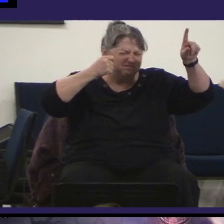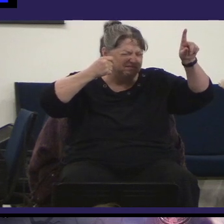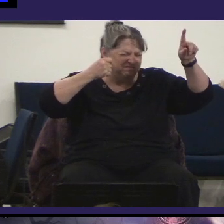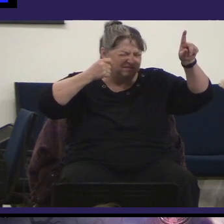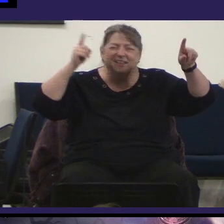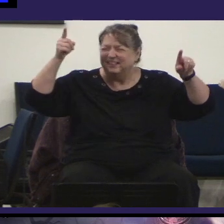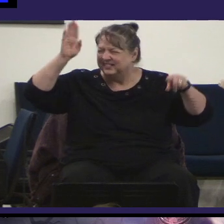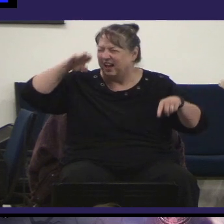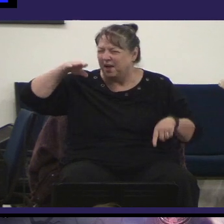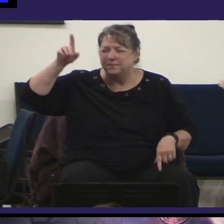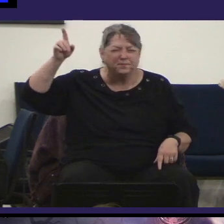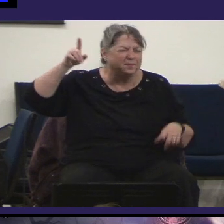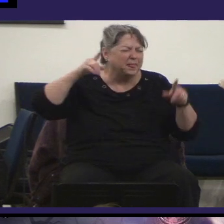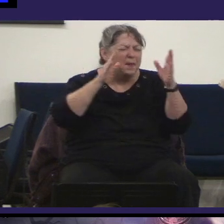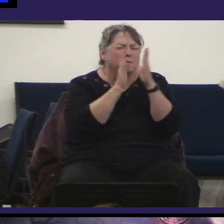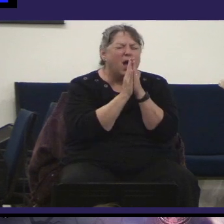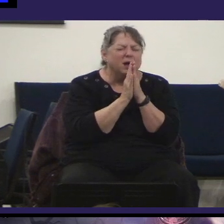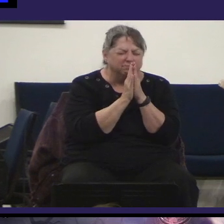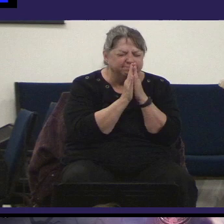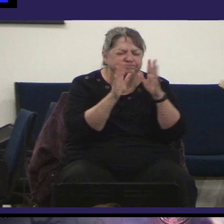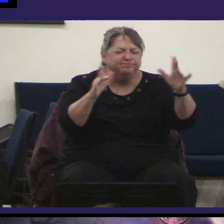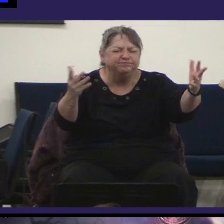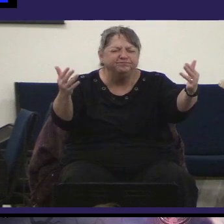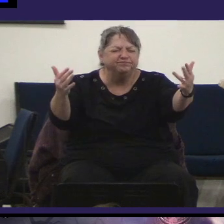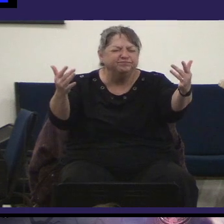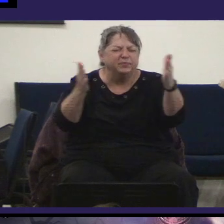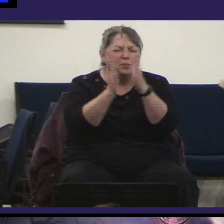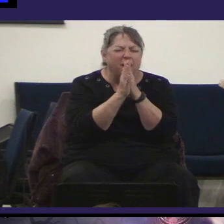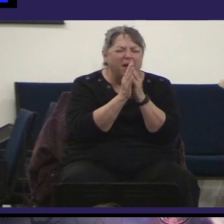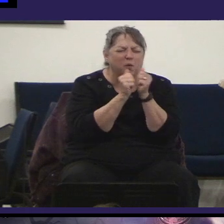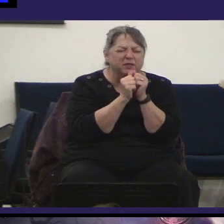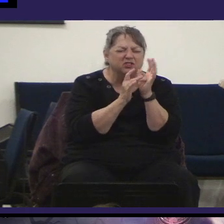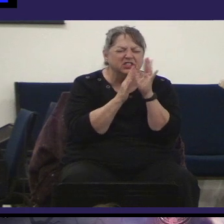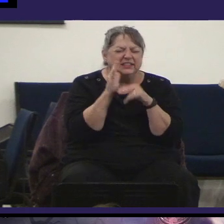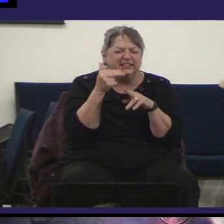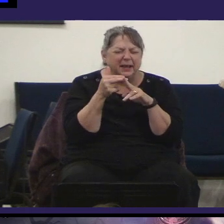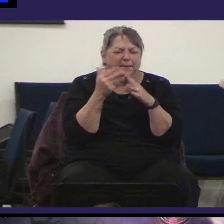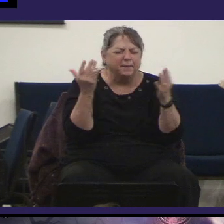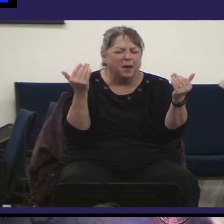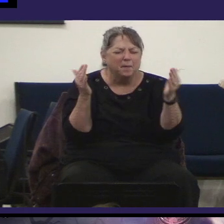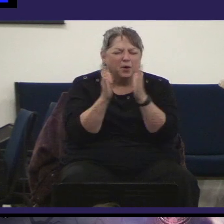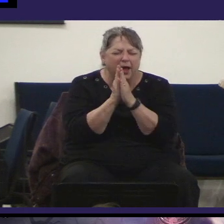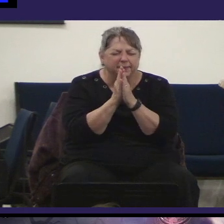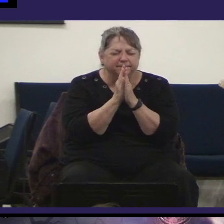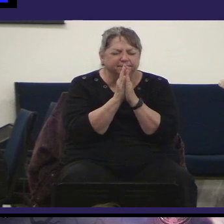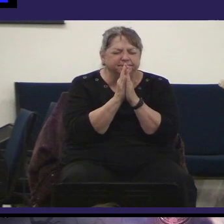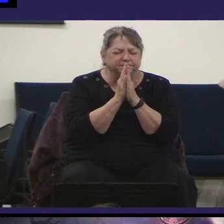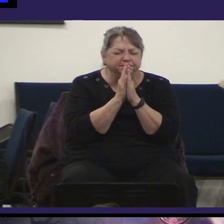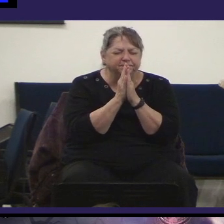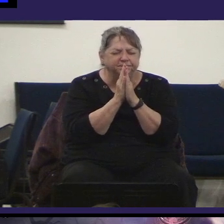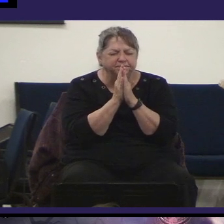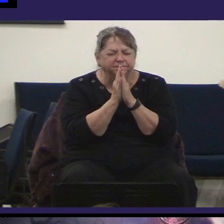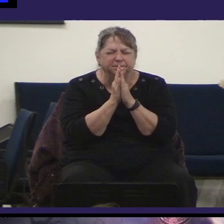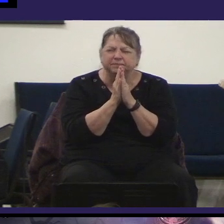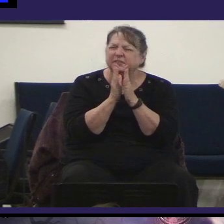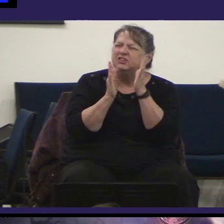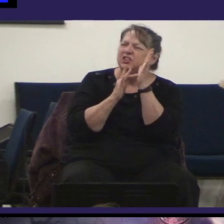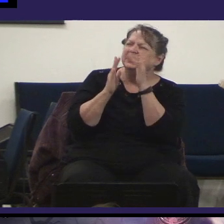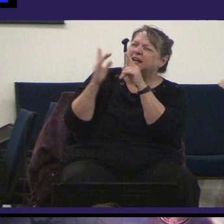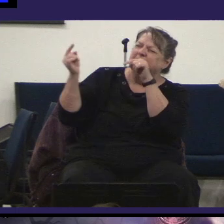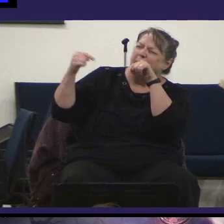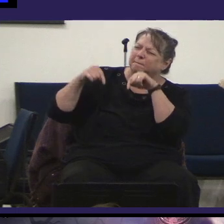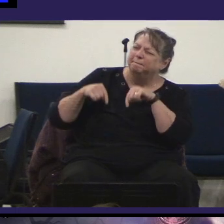Just pray in Jesus' name. In Jesus' name. We invite your presence in Jesus'